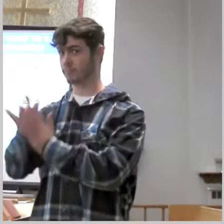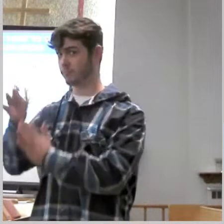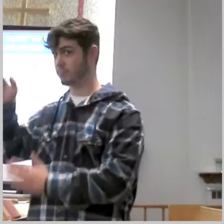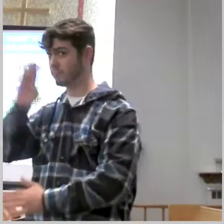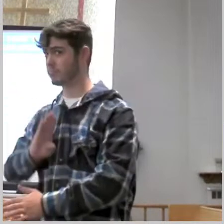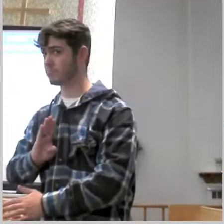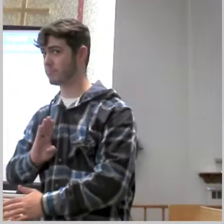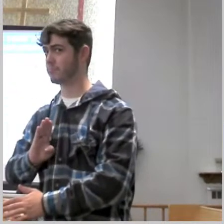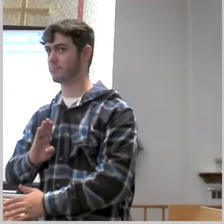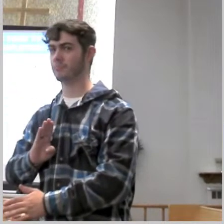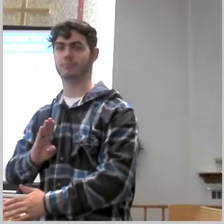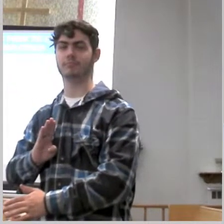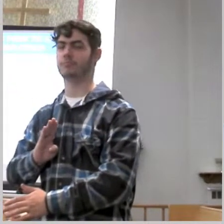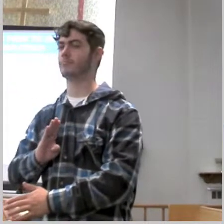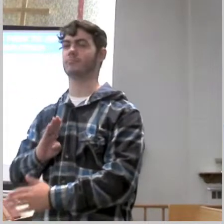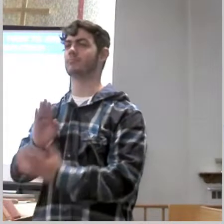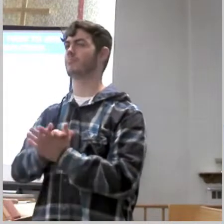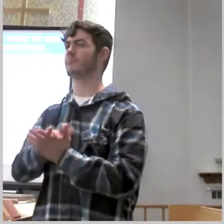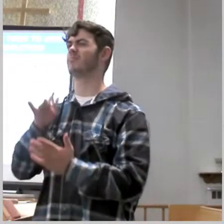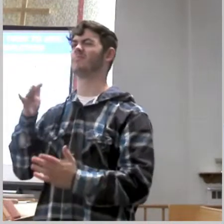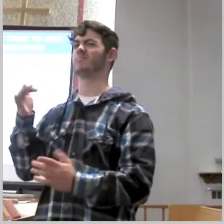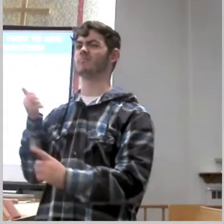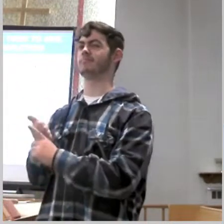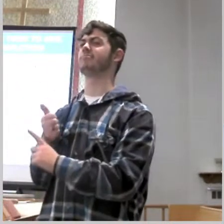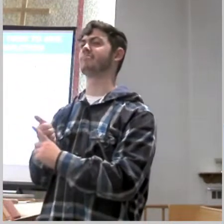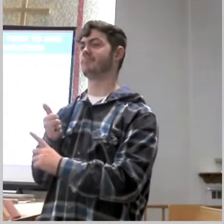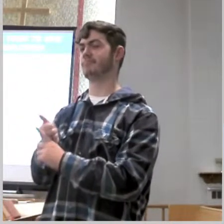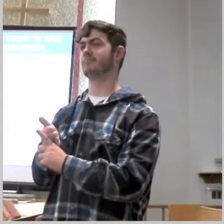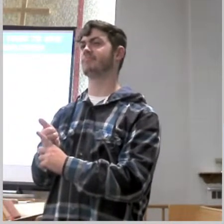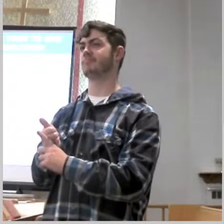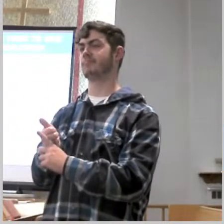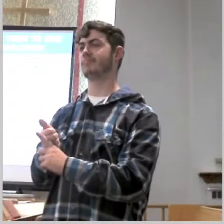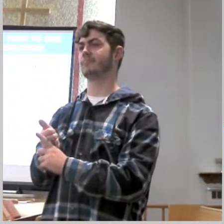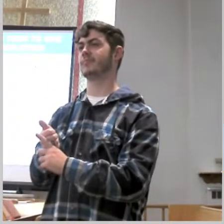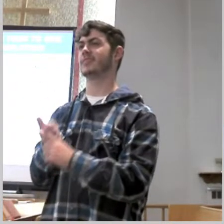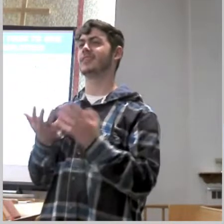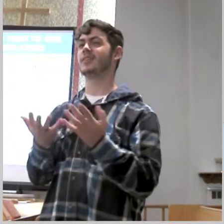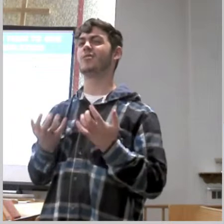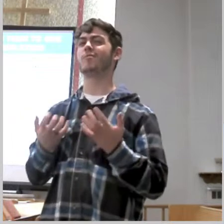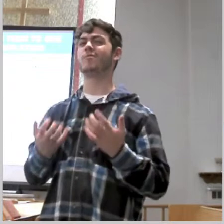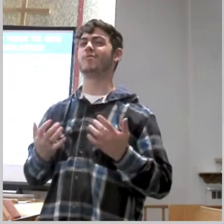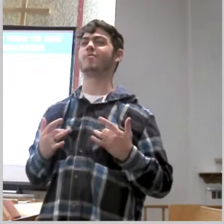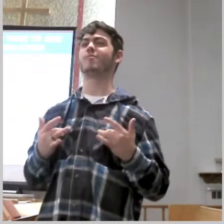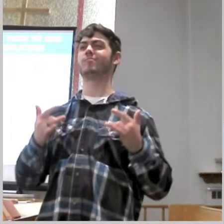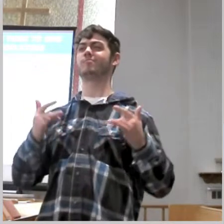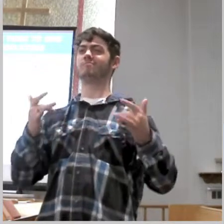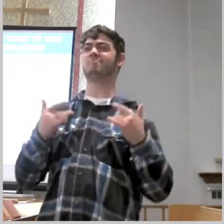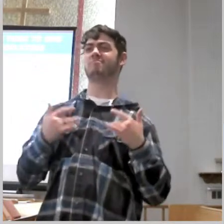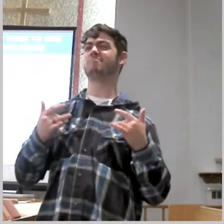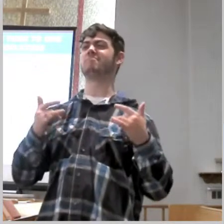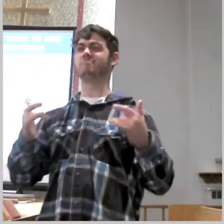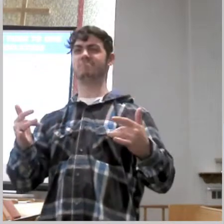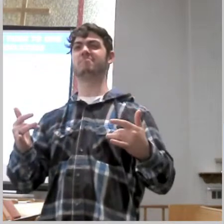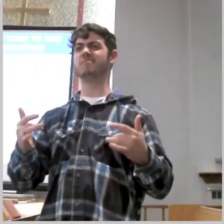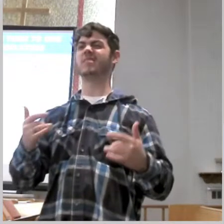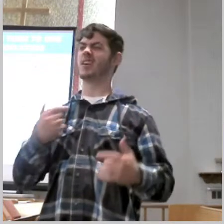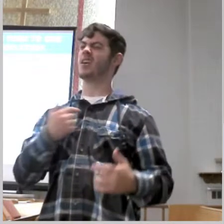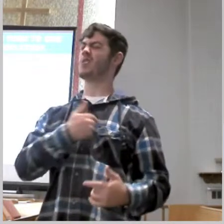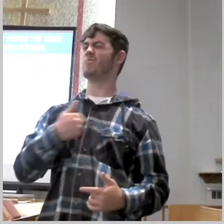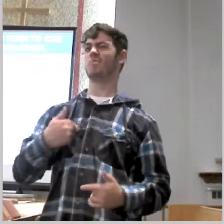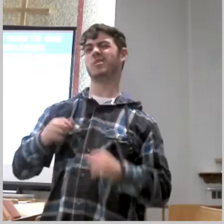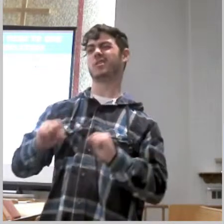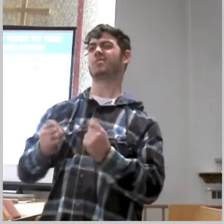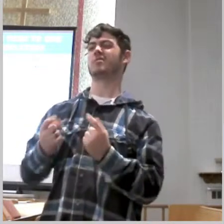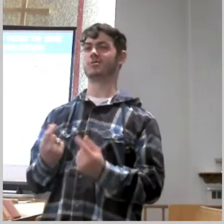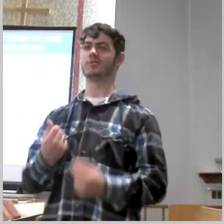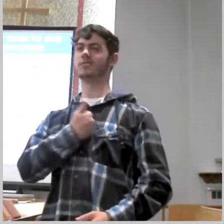tower to glorify themselves. They were building that tower because they wanted to show God, hey, we can do this. We're on